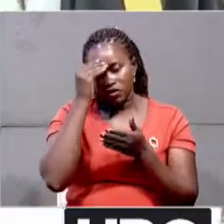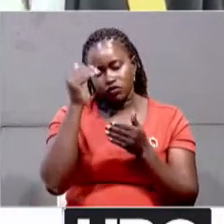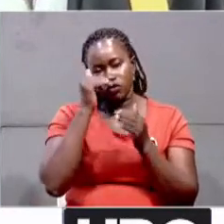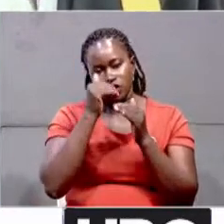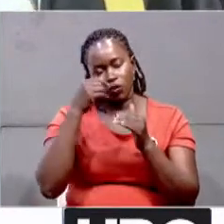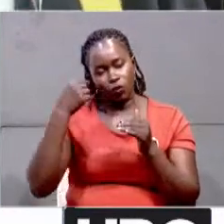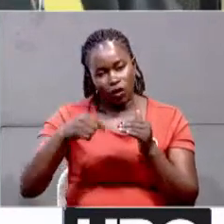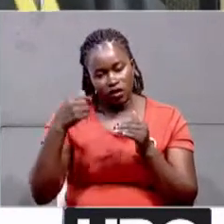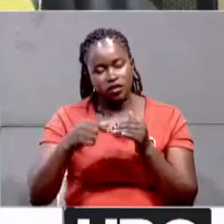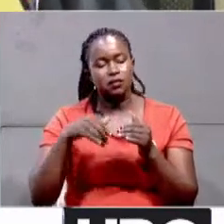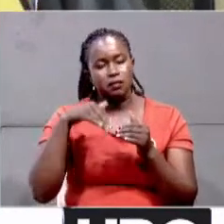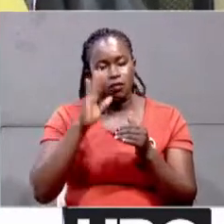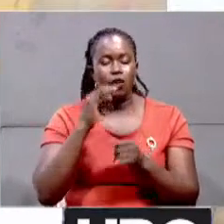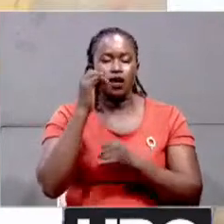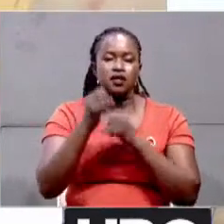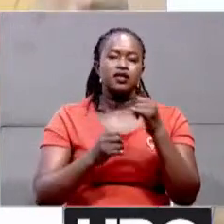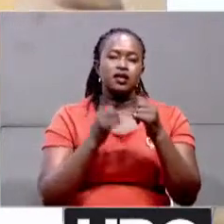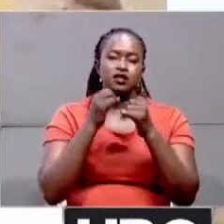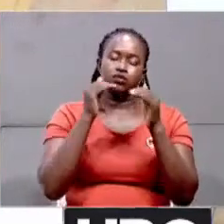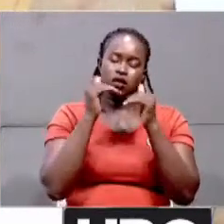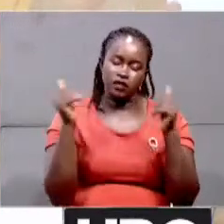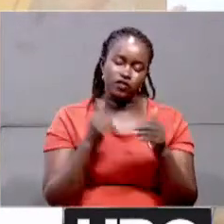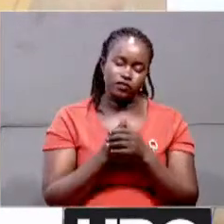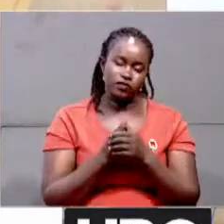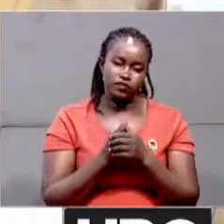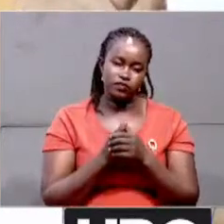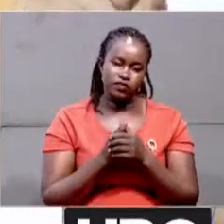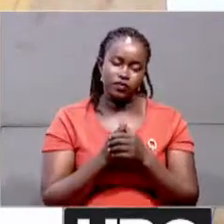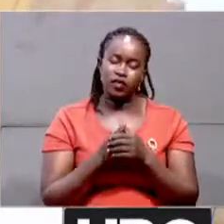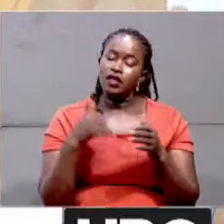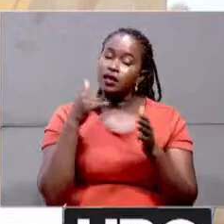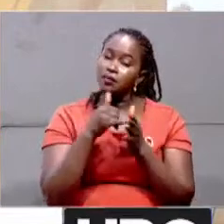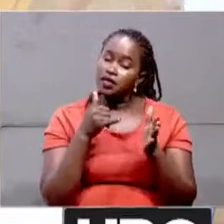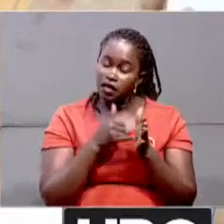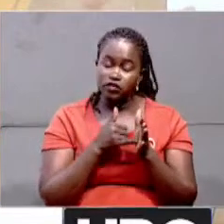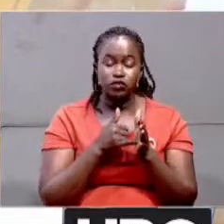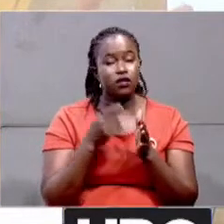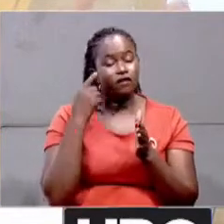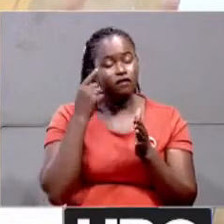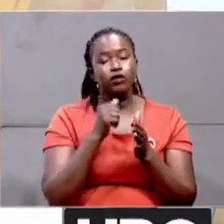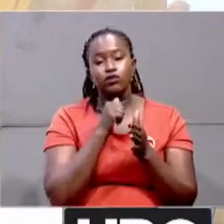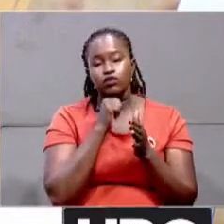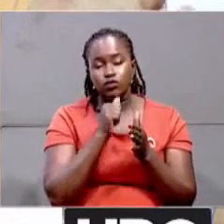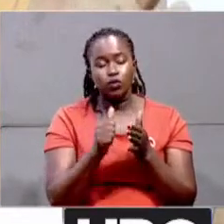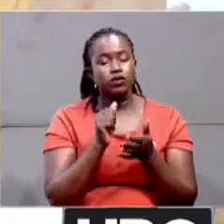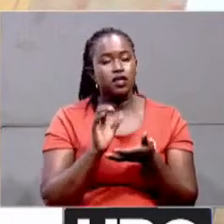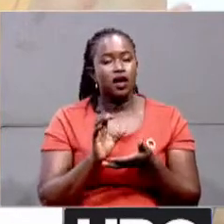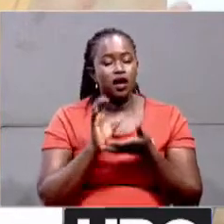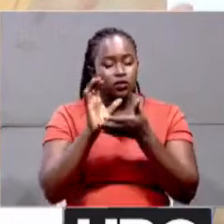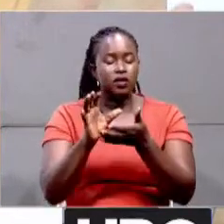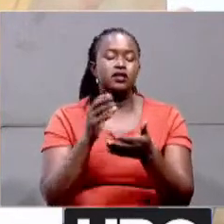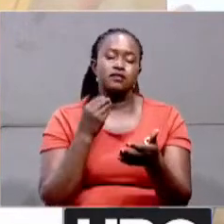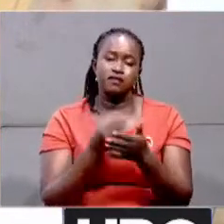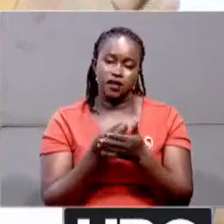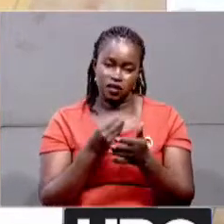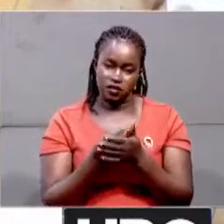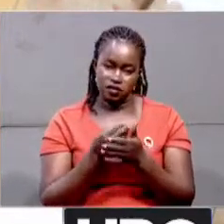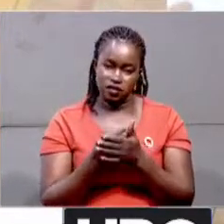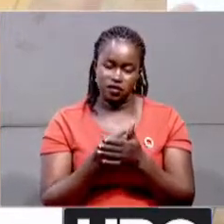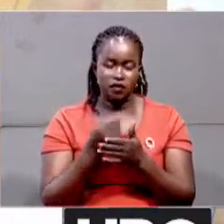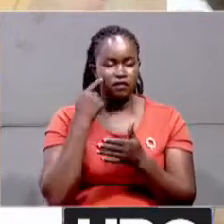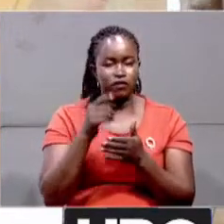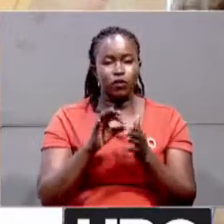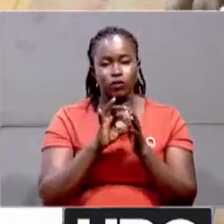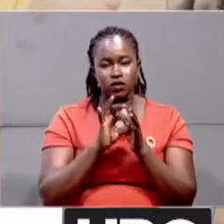standards, especially internationally. The implication of not really allocating funds for the